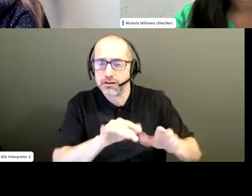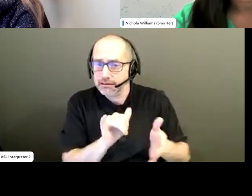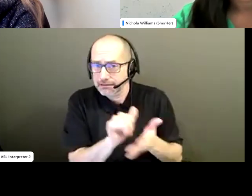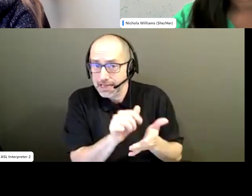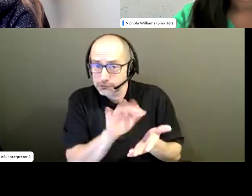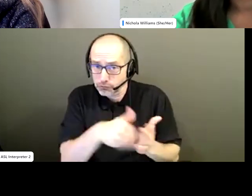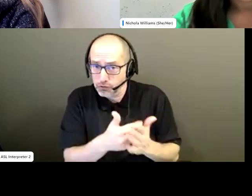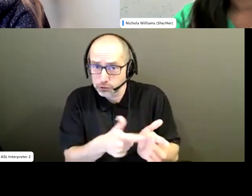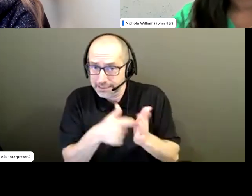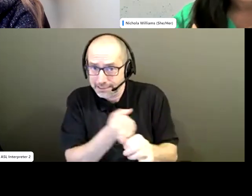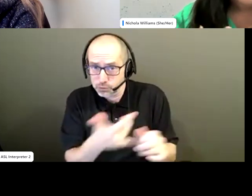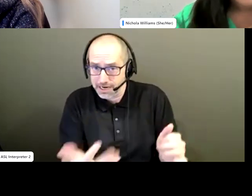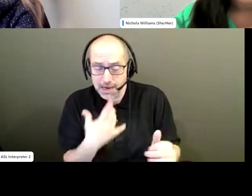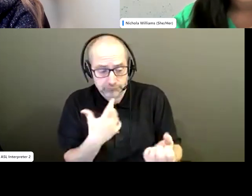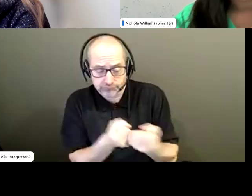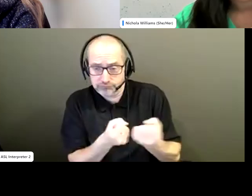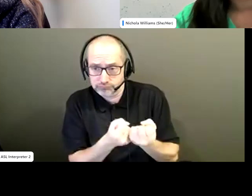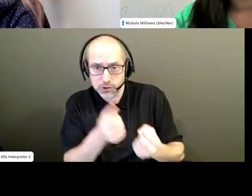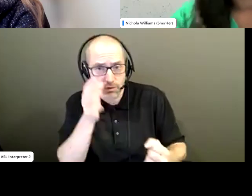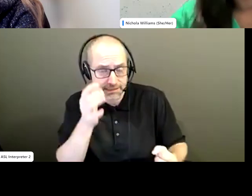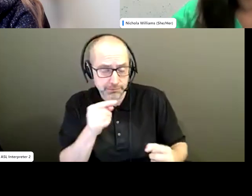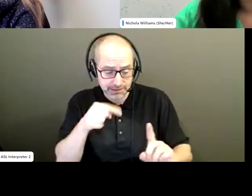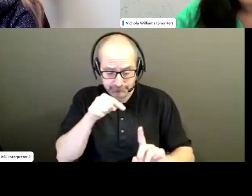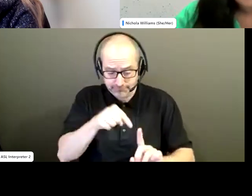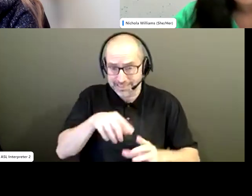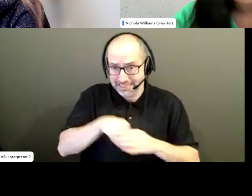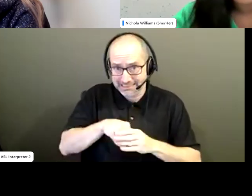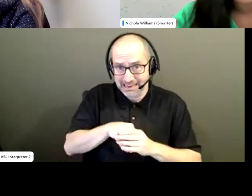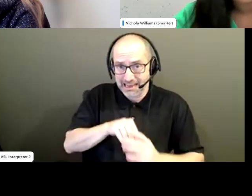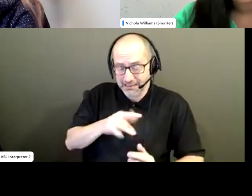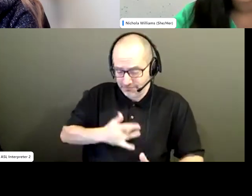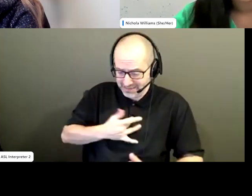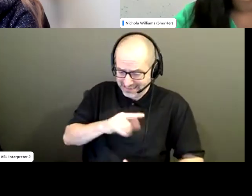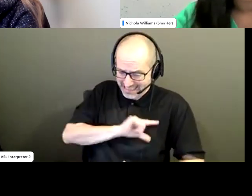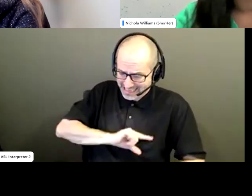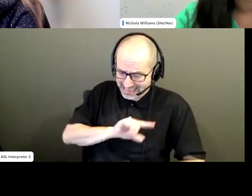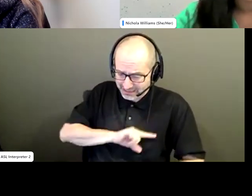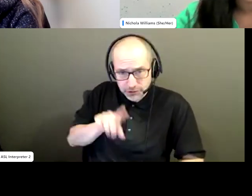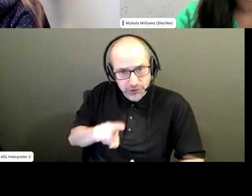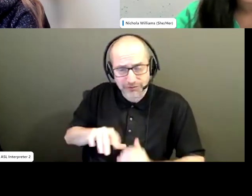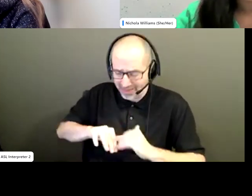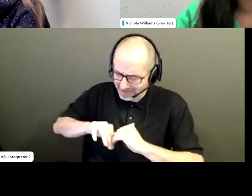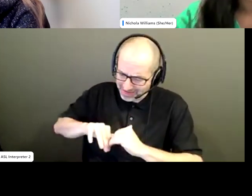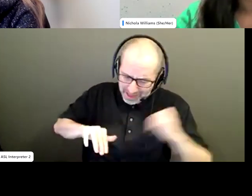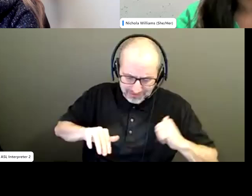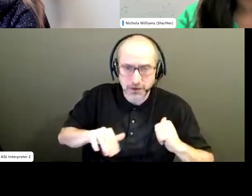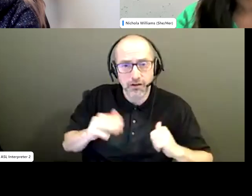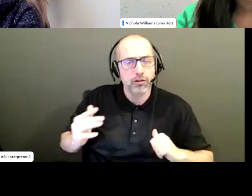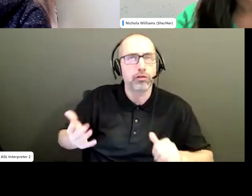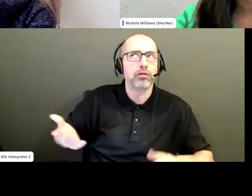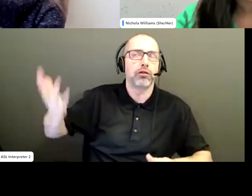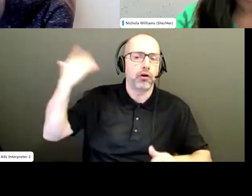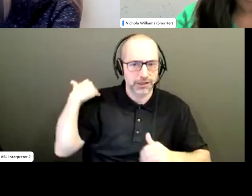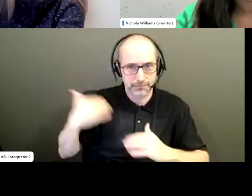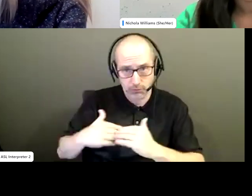point in time because there's those guilty feelings of I should have left a long time ago, Mhm. right? So it's hard. It I think is. the